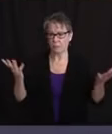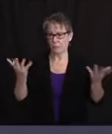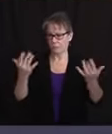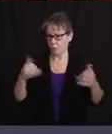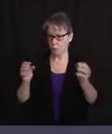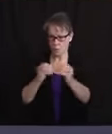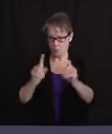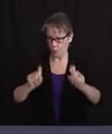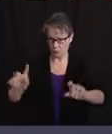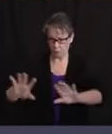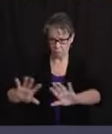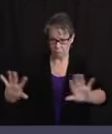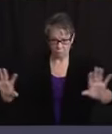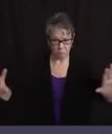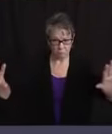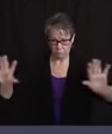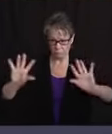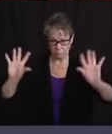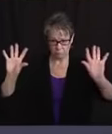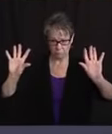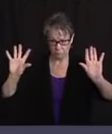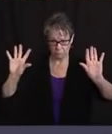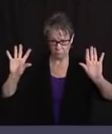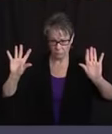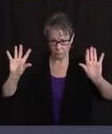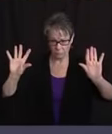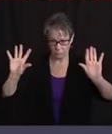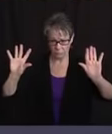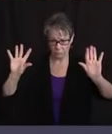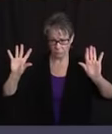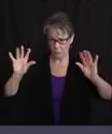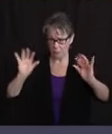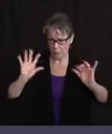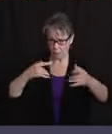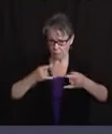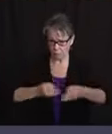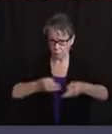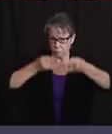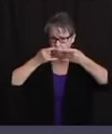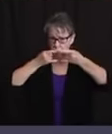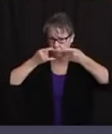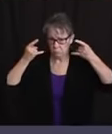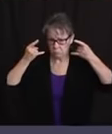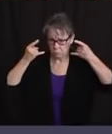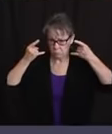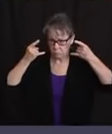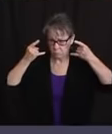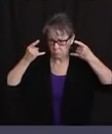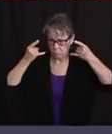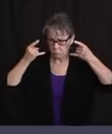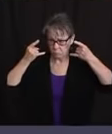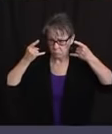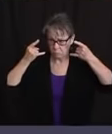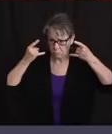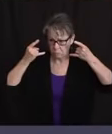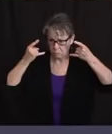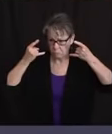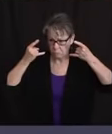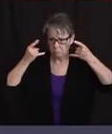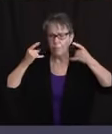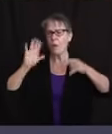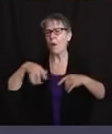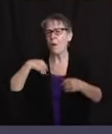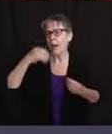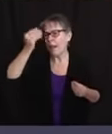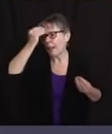stuff and pack up and mask up. I tell you, I have become, not just overnight, but I